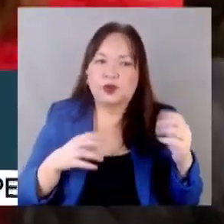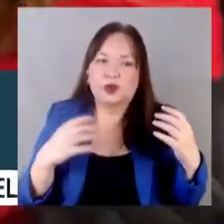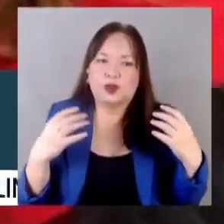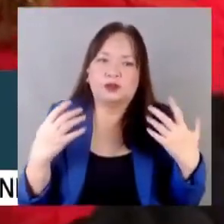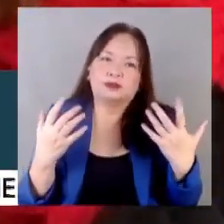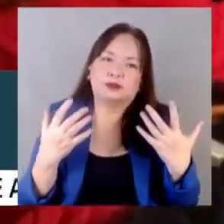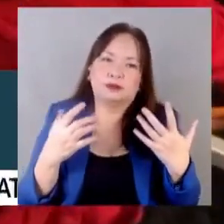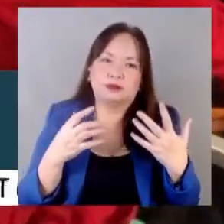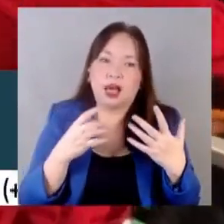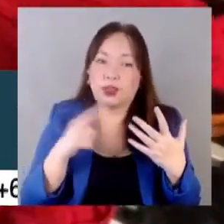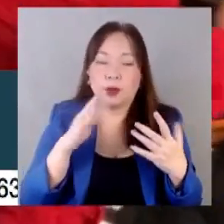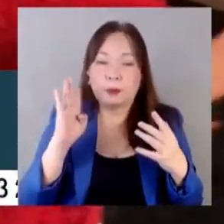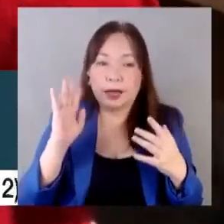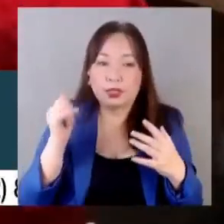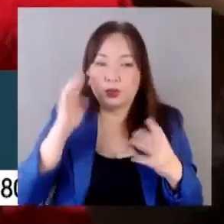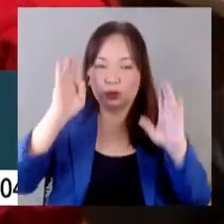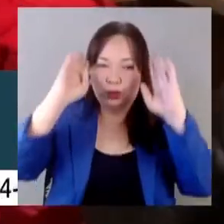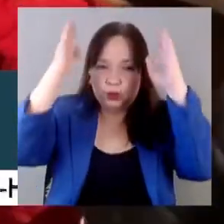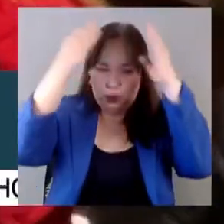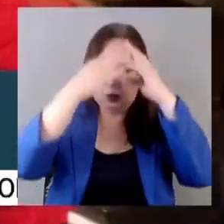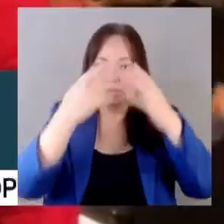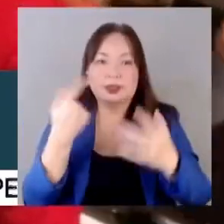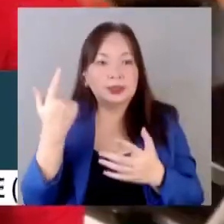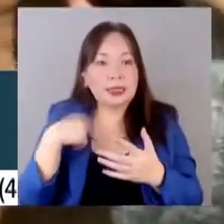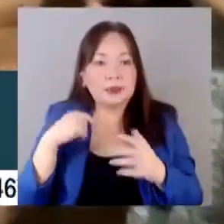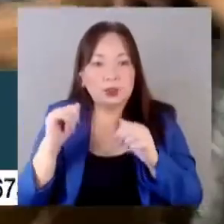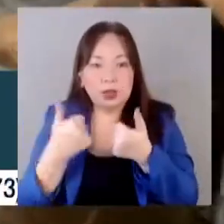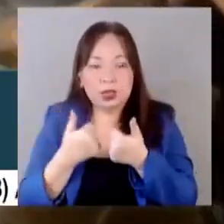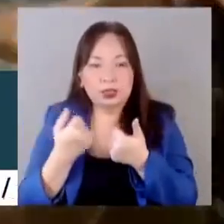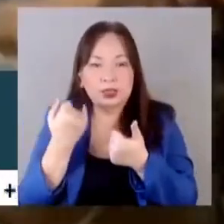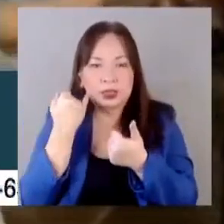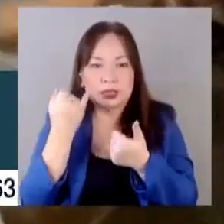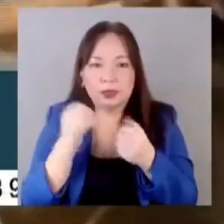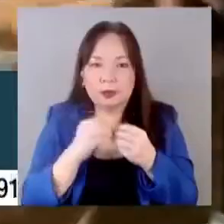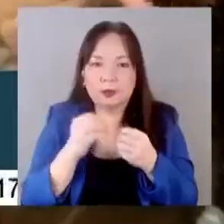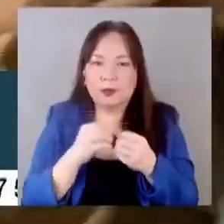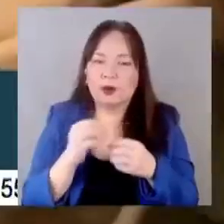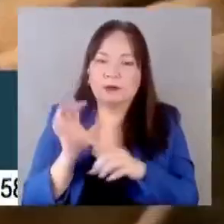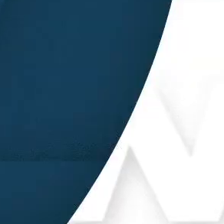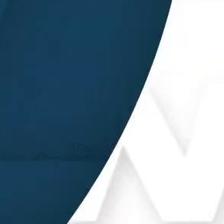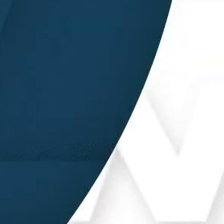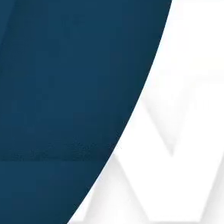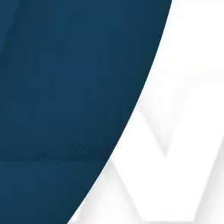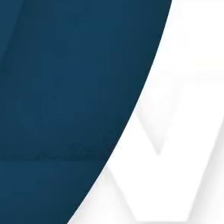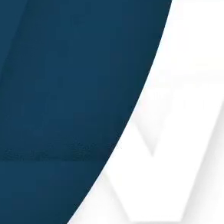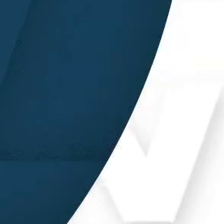his profession. Velasco's next challenge, to come up with seasonal bag collections.